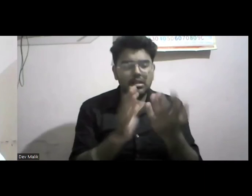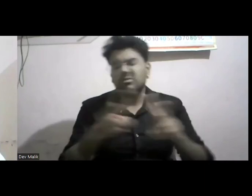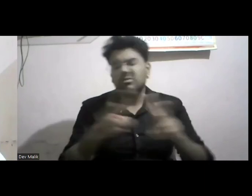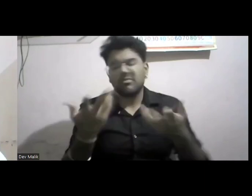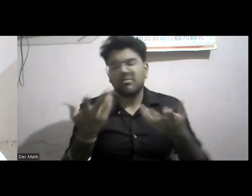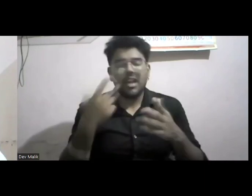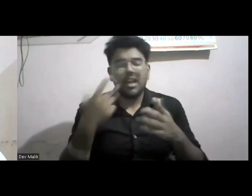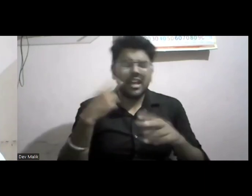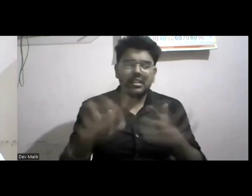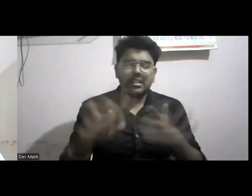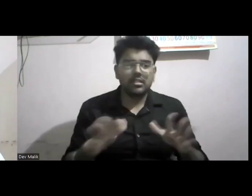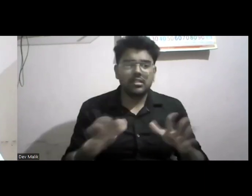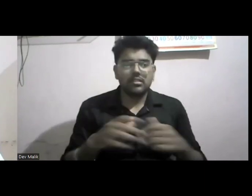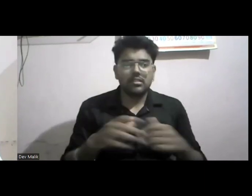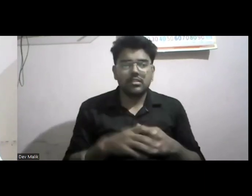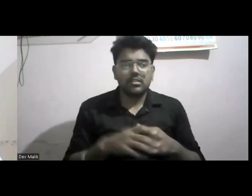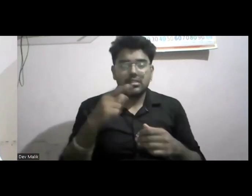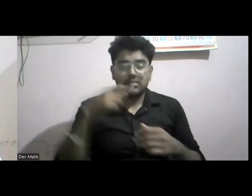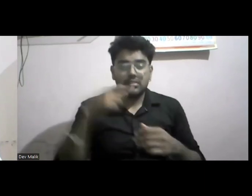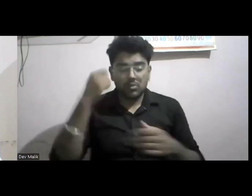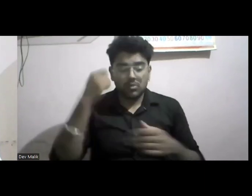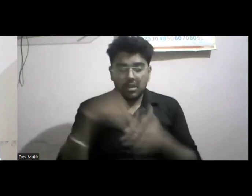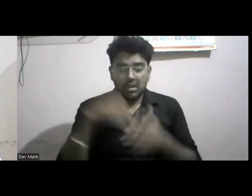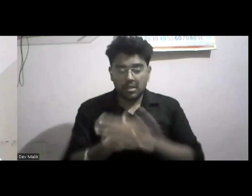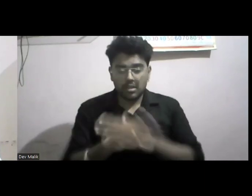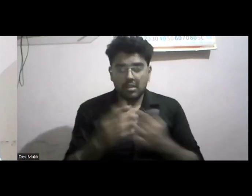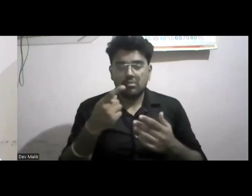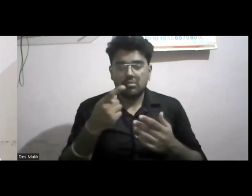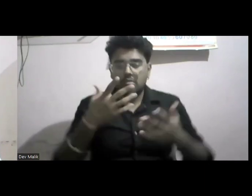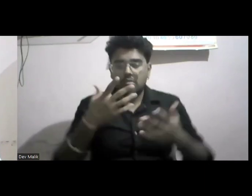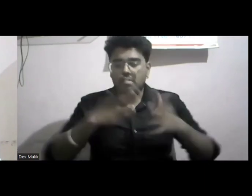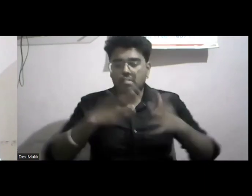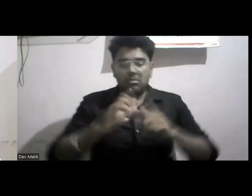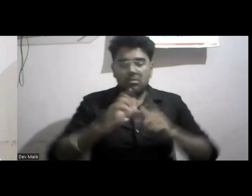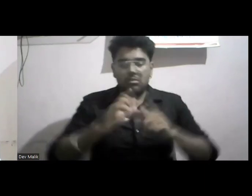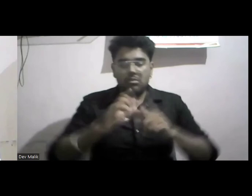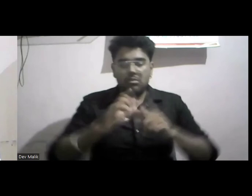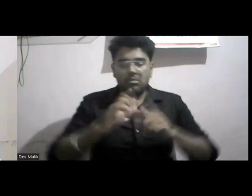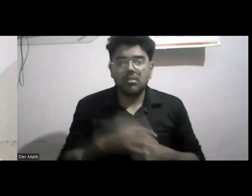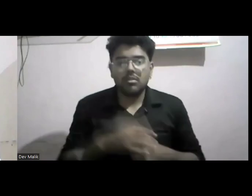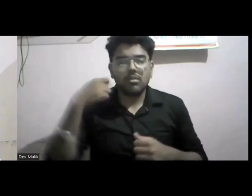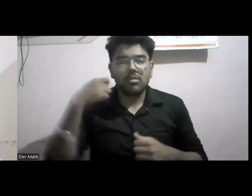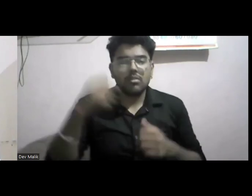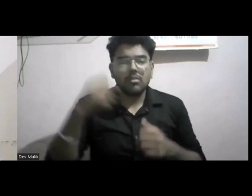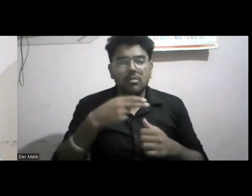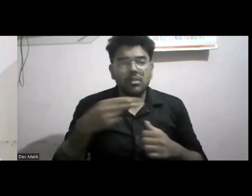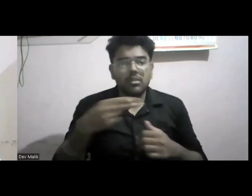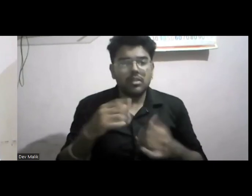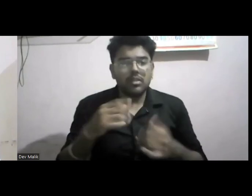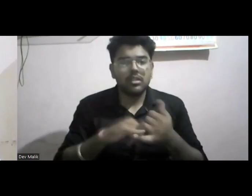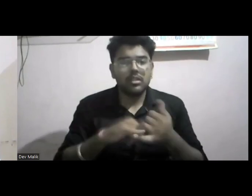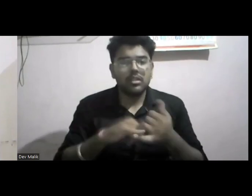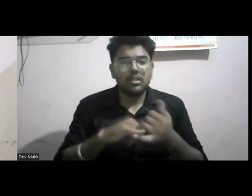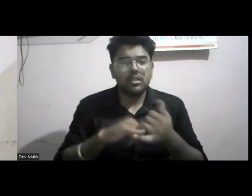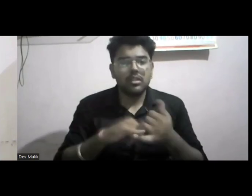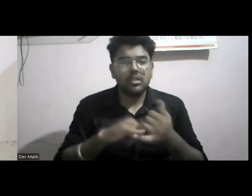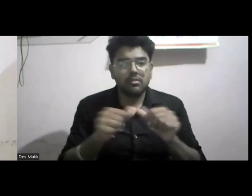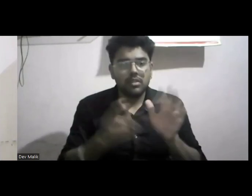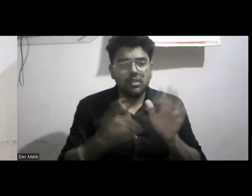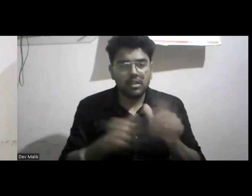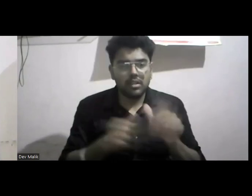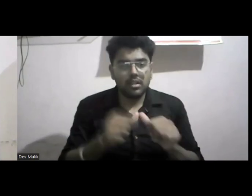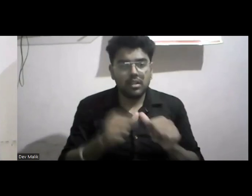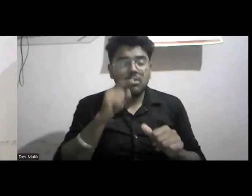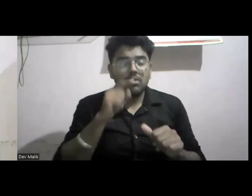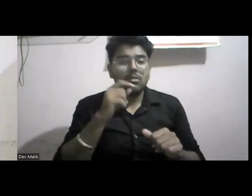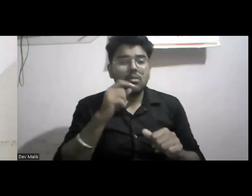a horse tail. The name of the character is Sarvana, who is stuck in the path to know